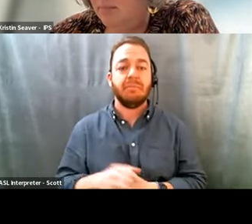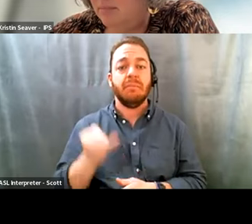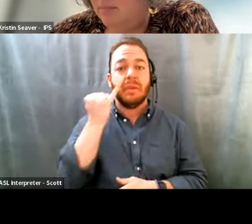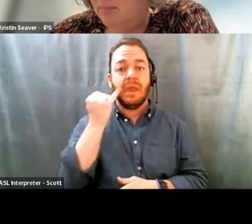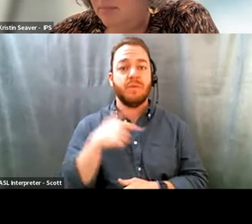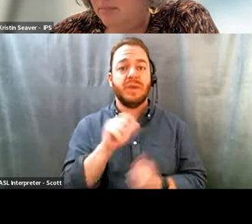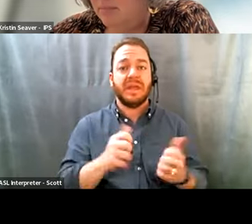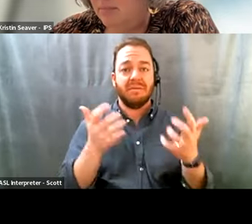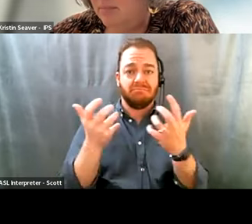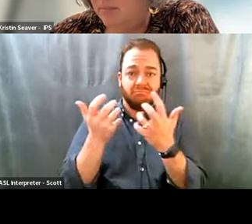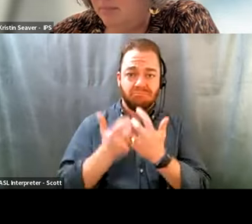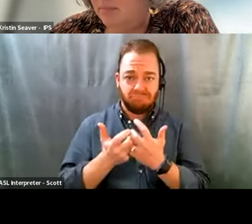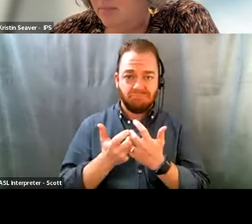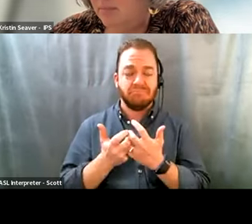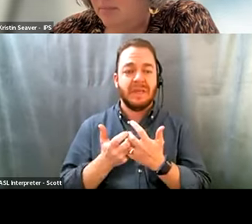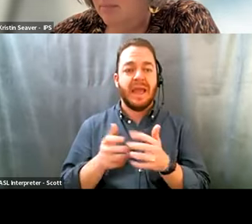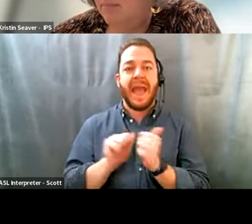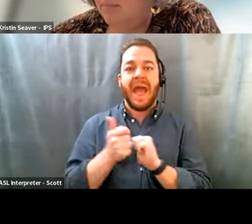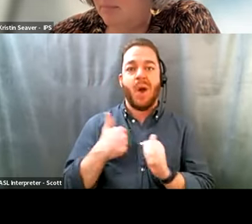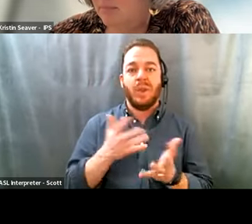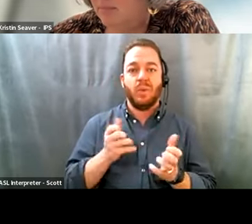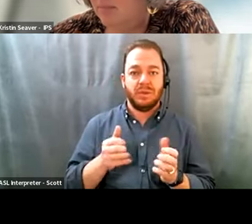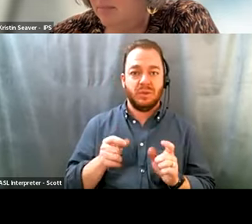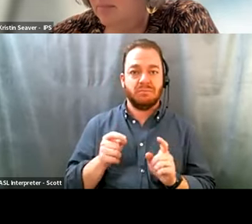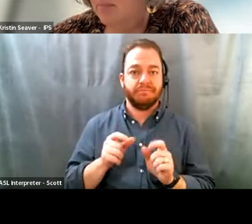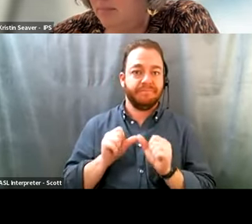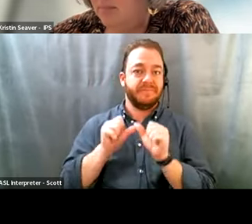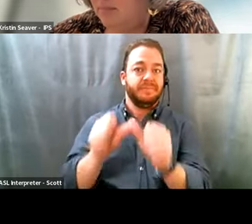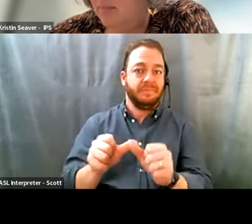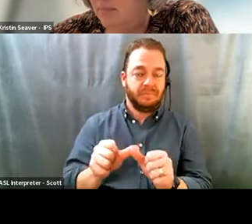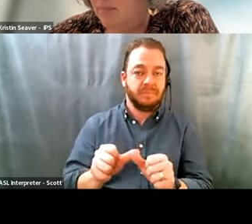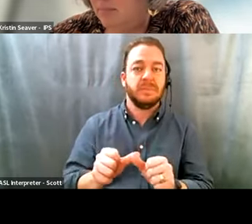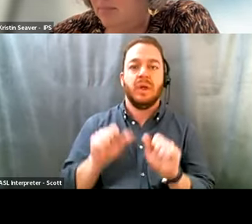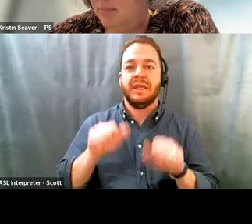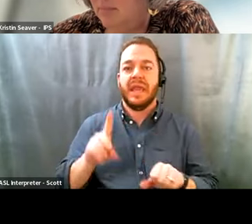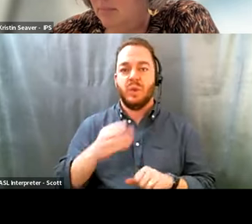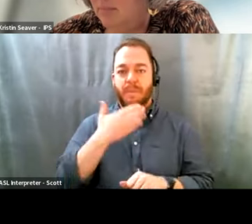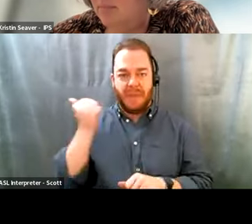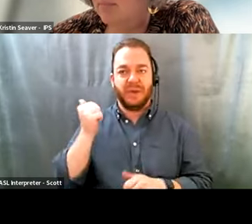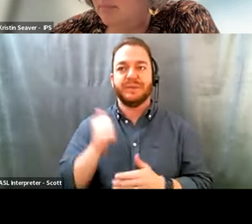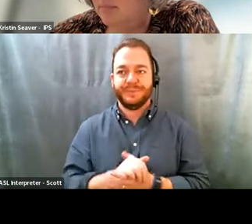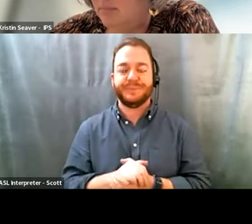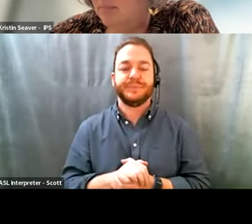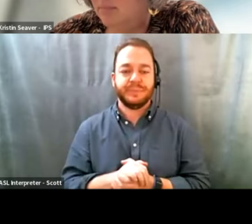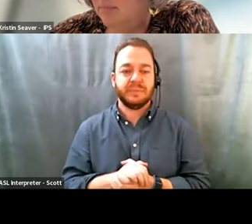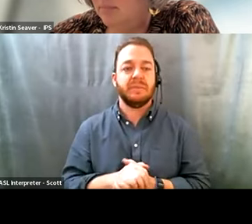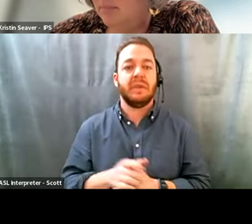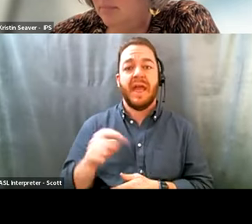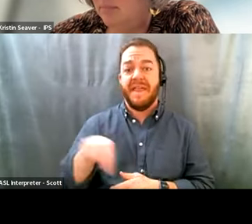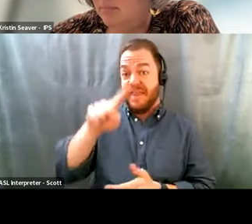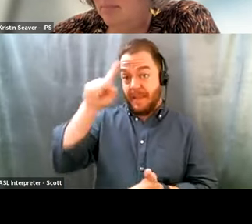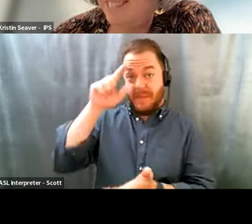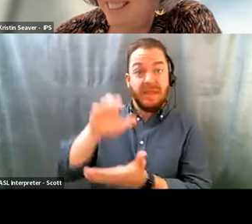get alignment on how we want to push this needle forward, we can do a better job. And they believed it.